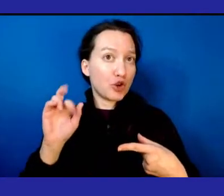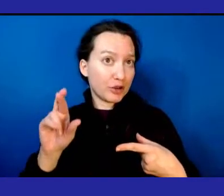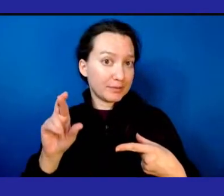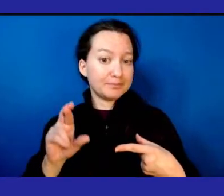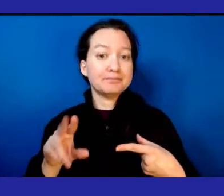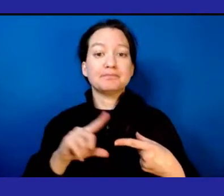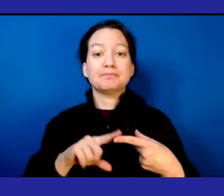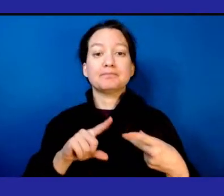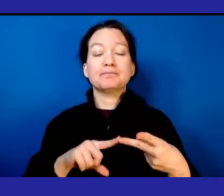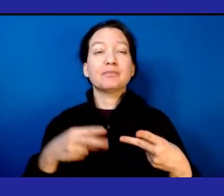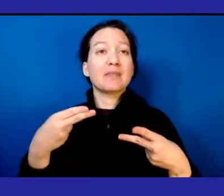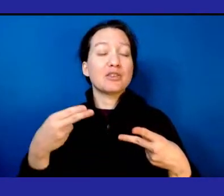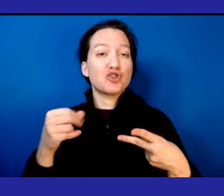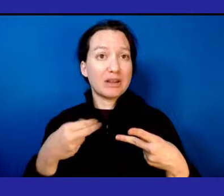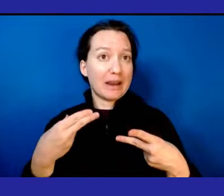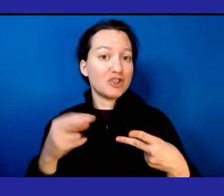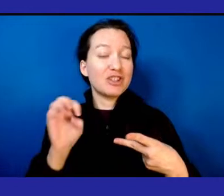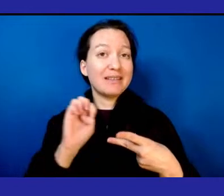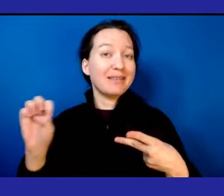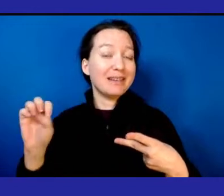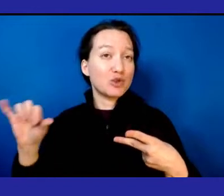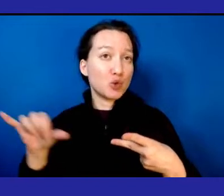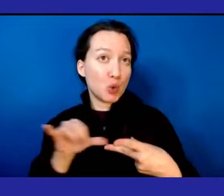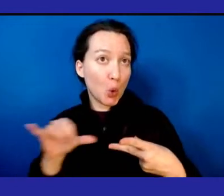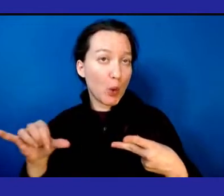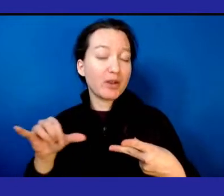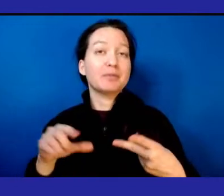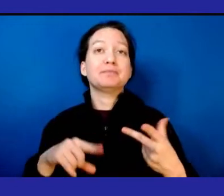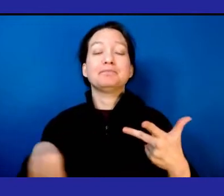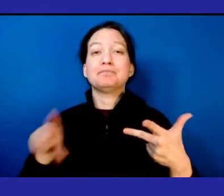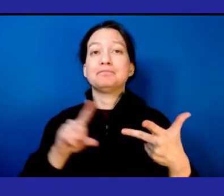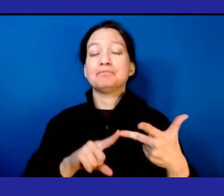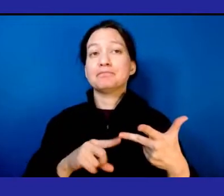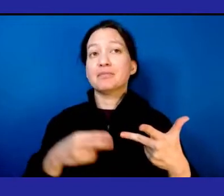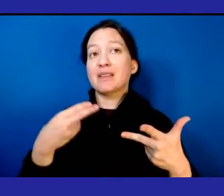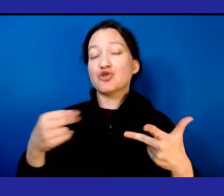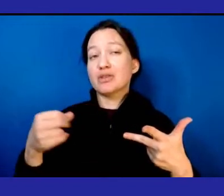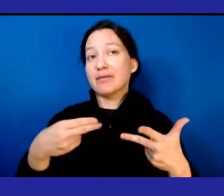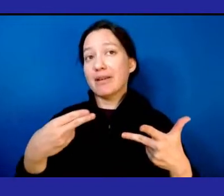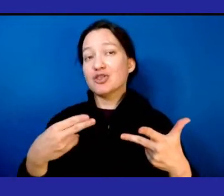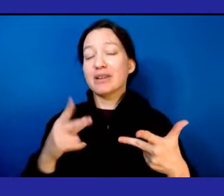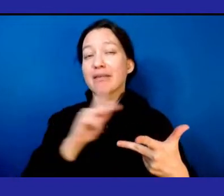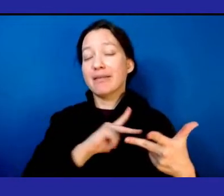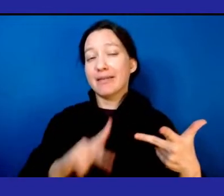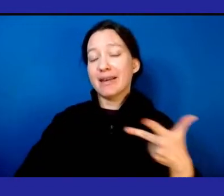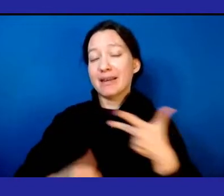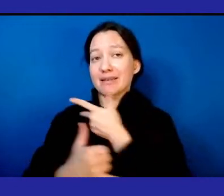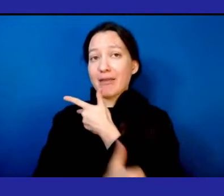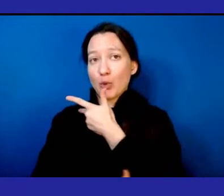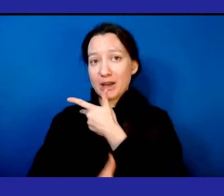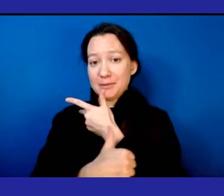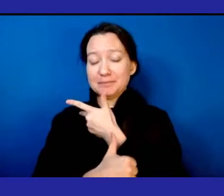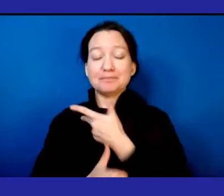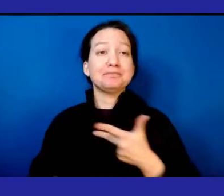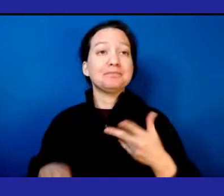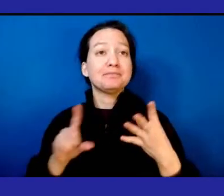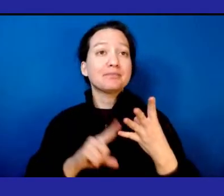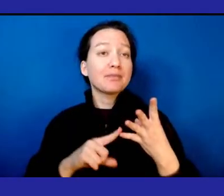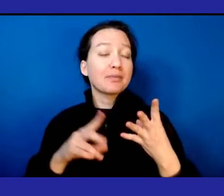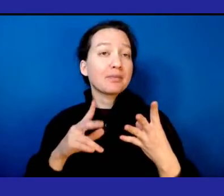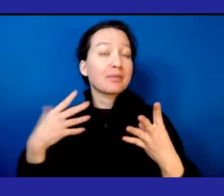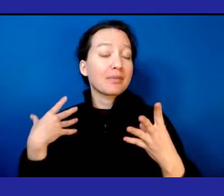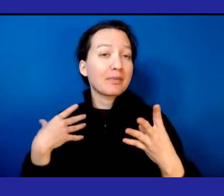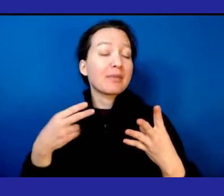Health and Hospital East New York, Health and Hospital Kings County, Health and